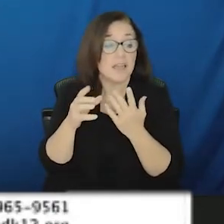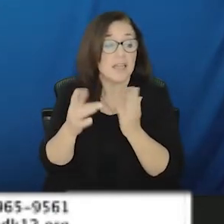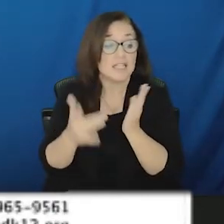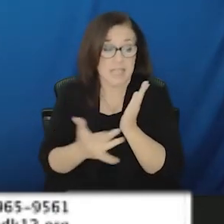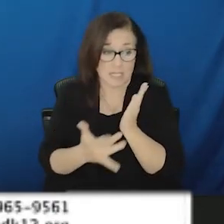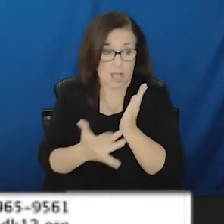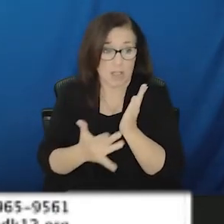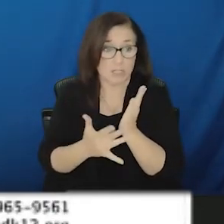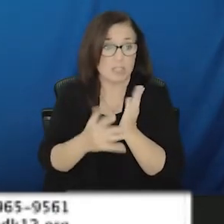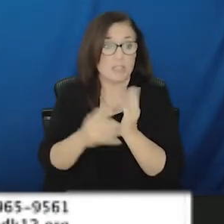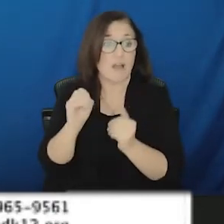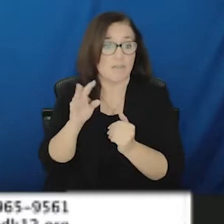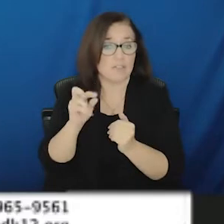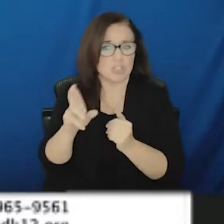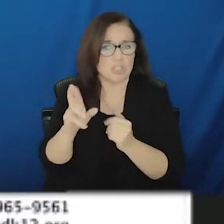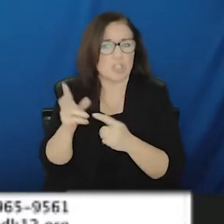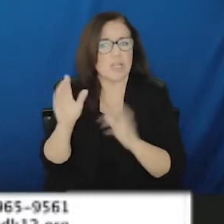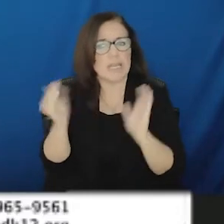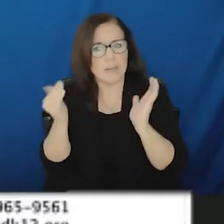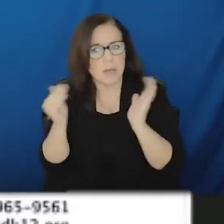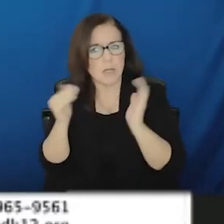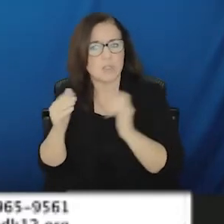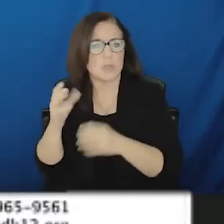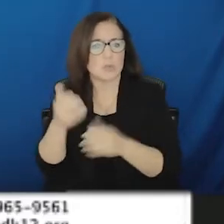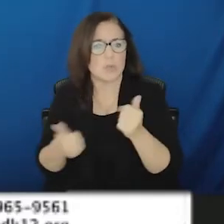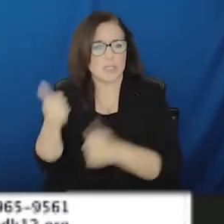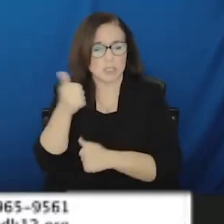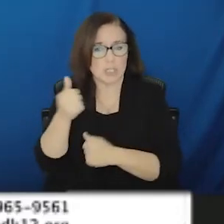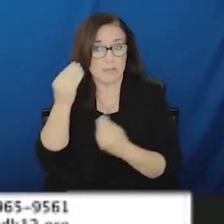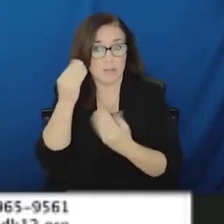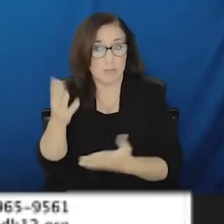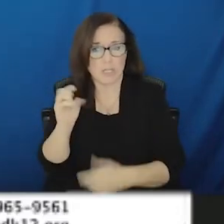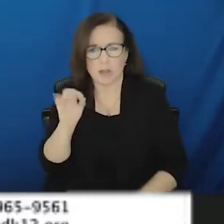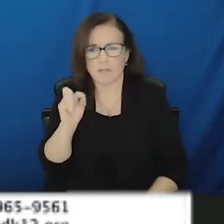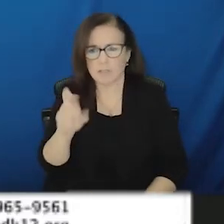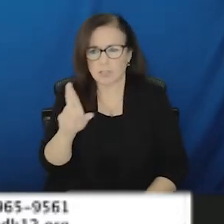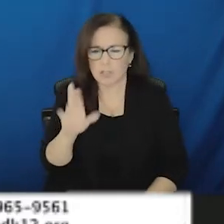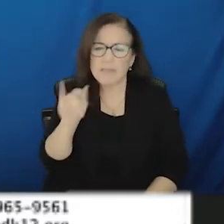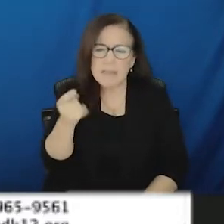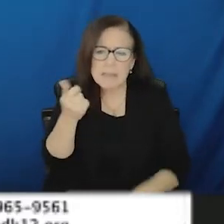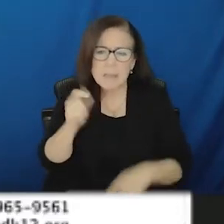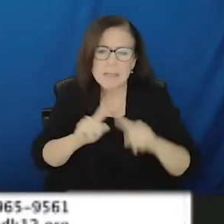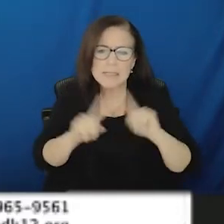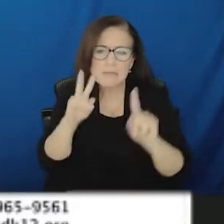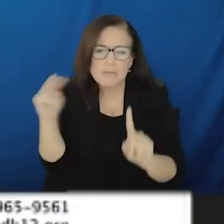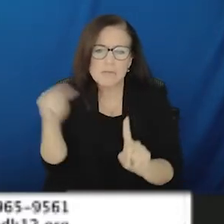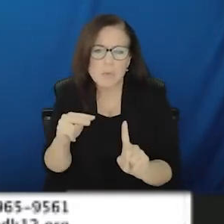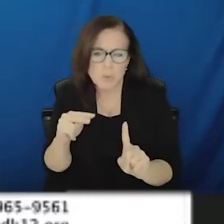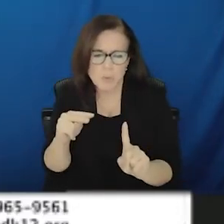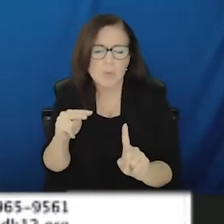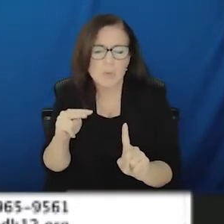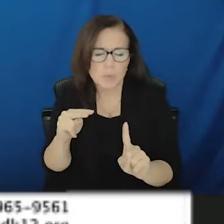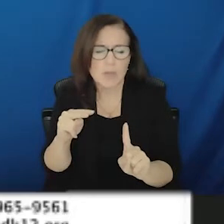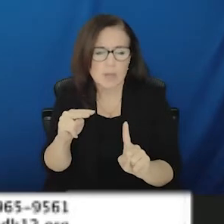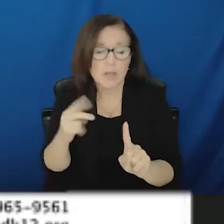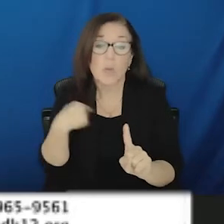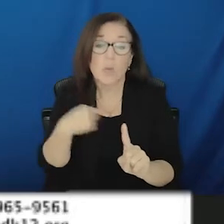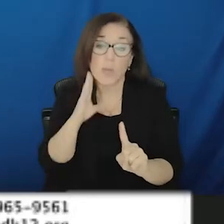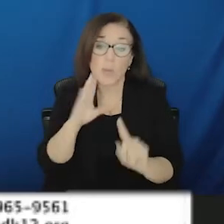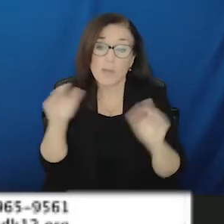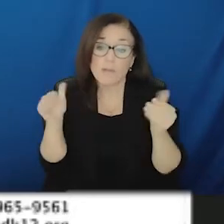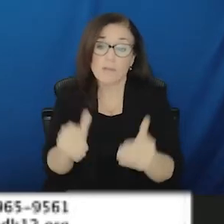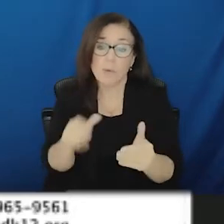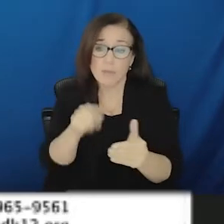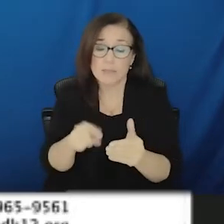change in terms of our vision for the department. It will be a focus on